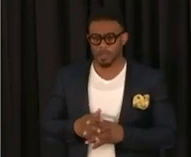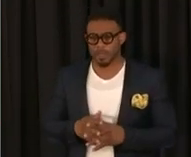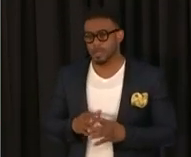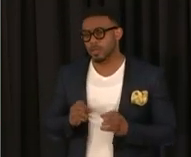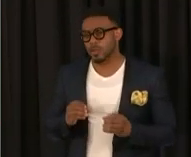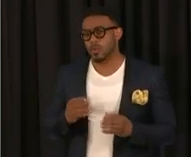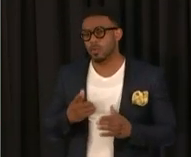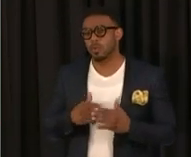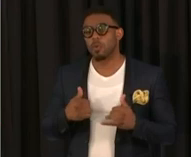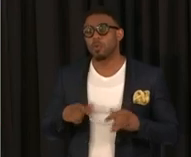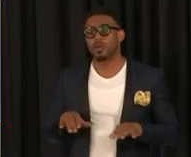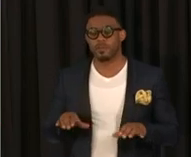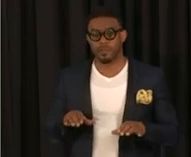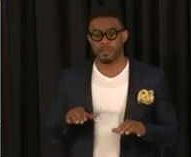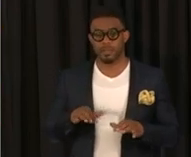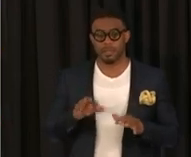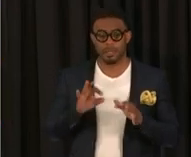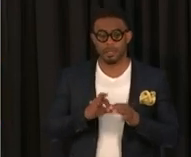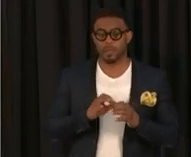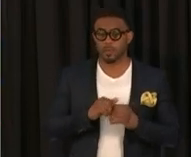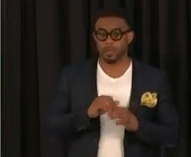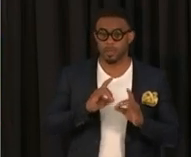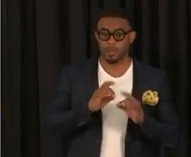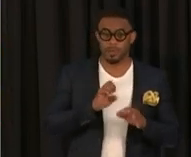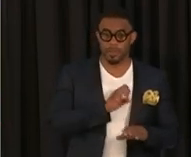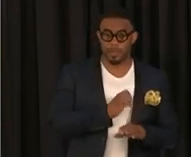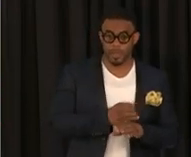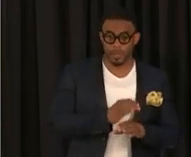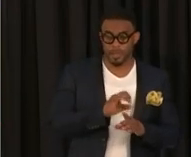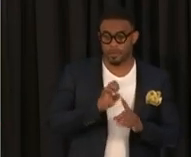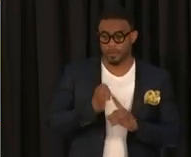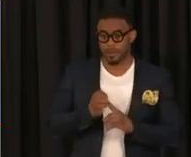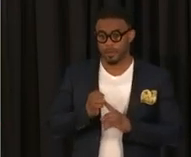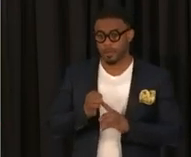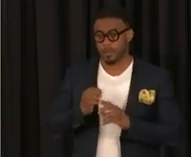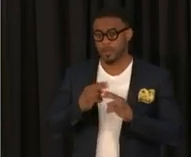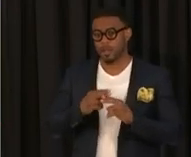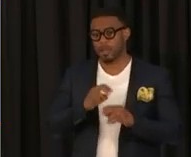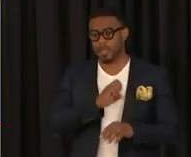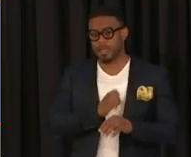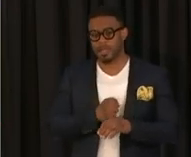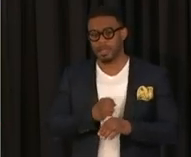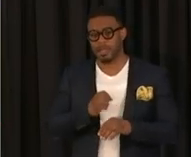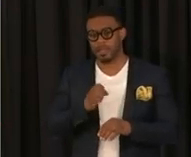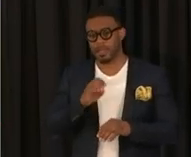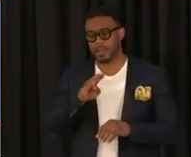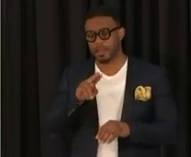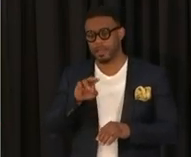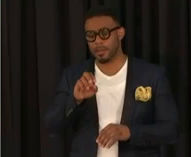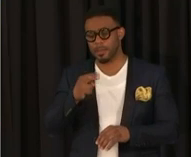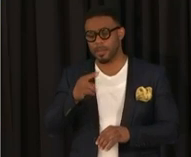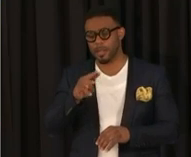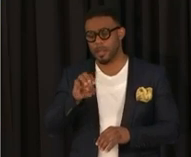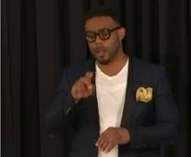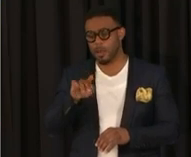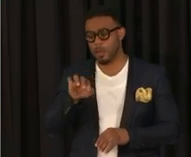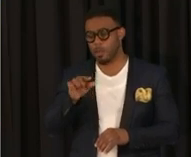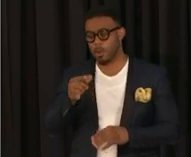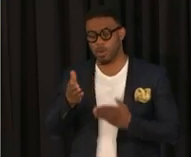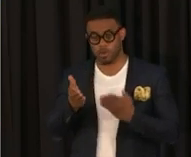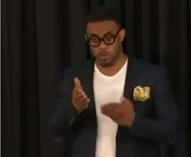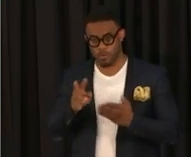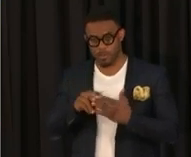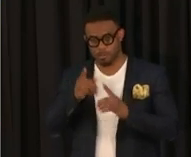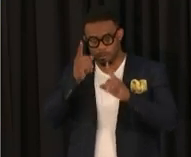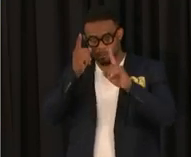manner. So what we have done in conjunction with the Department of Energy and Environment is called an energy benchmarking service. And